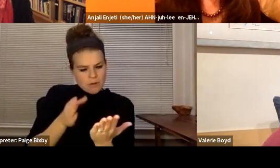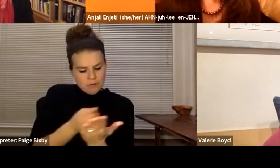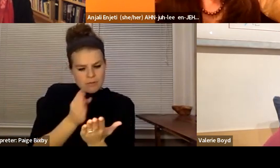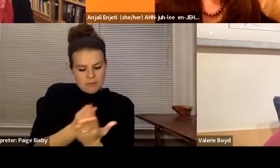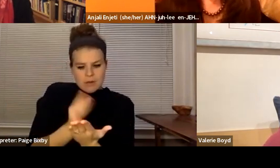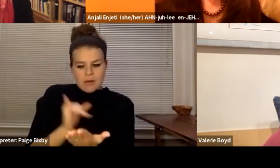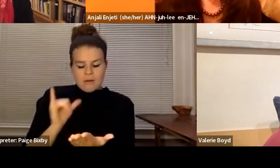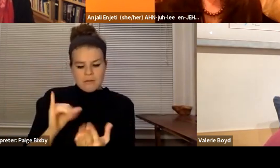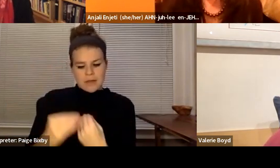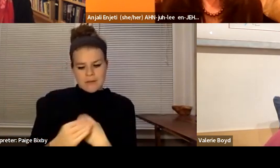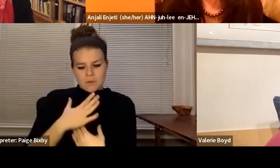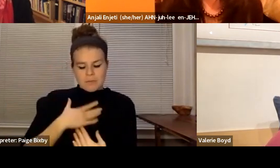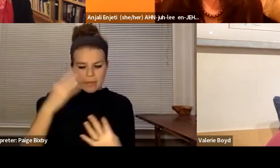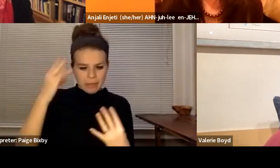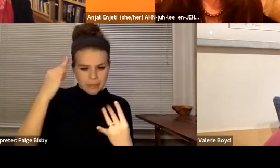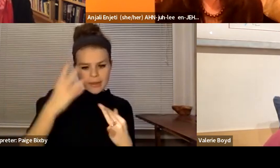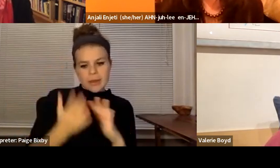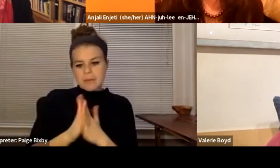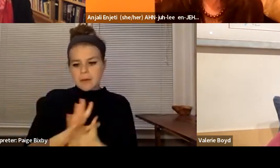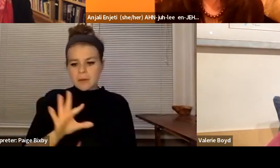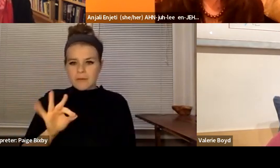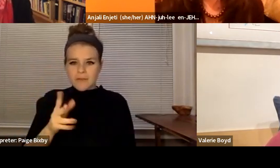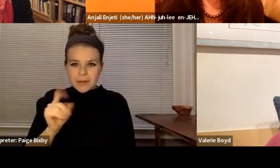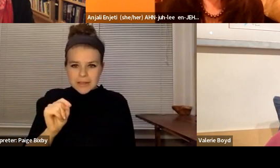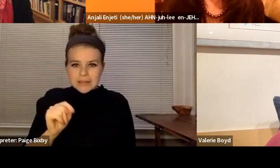a thinker and as a feminist and as a writer